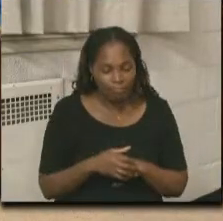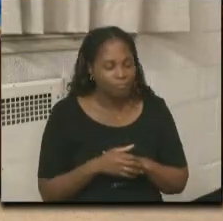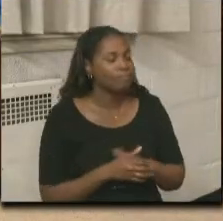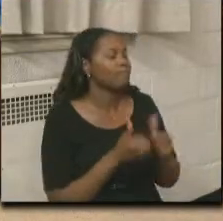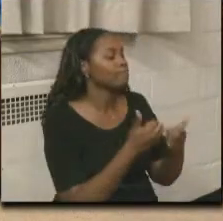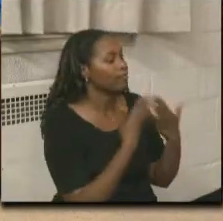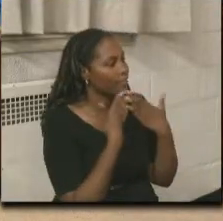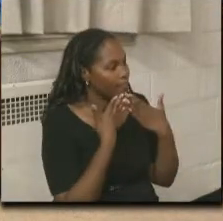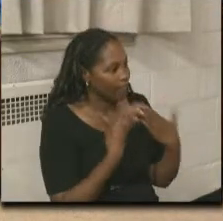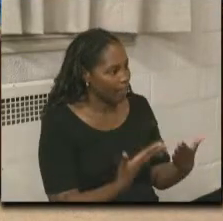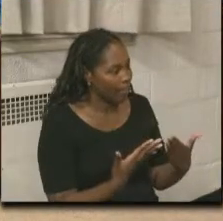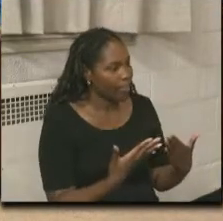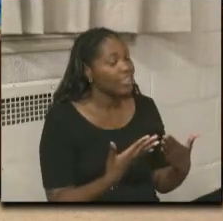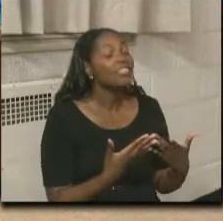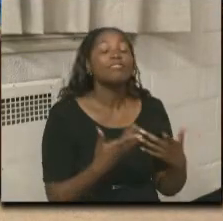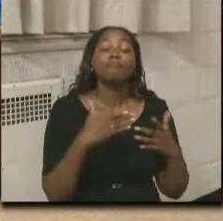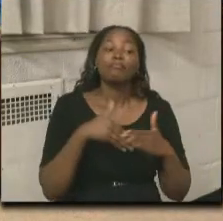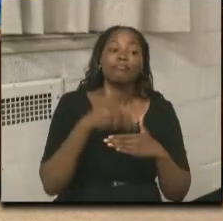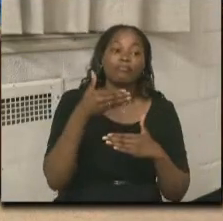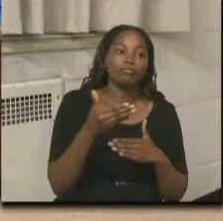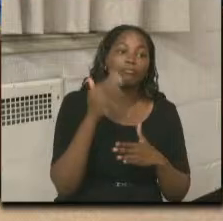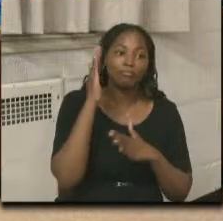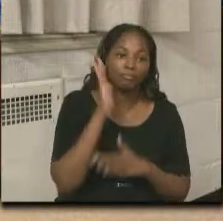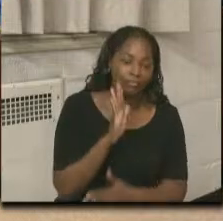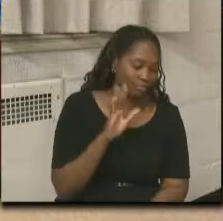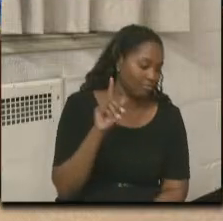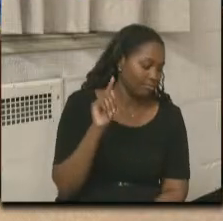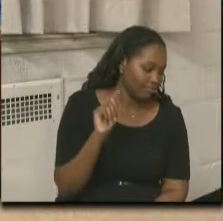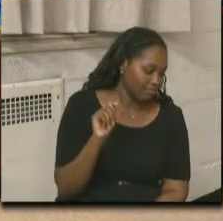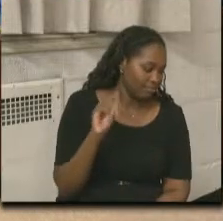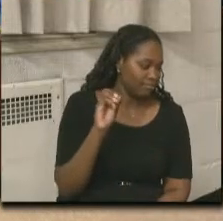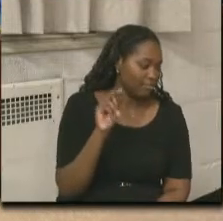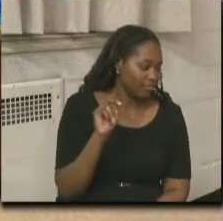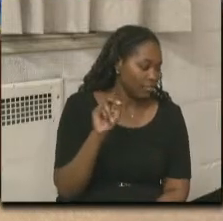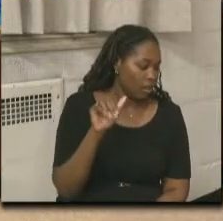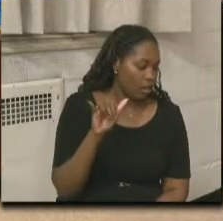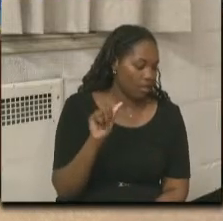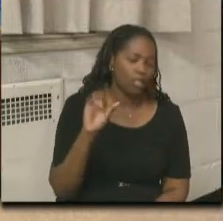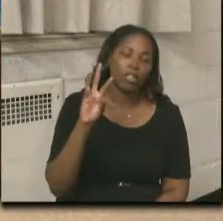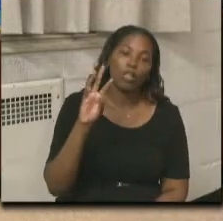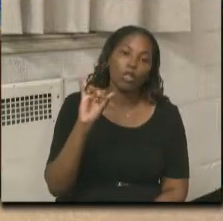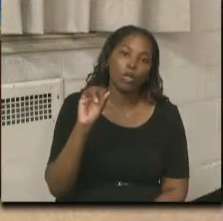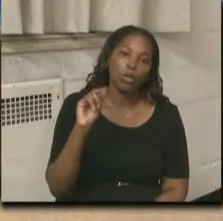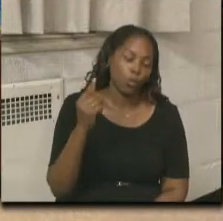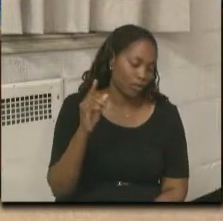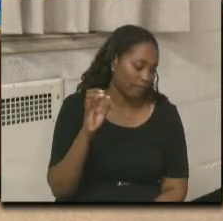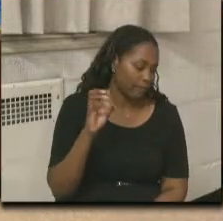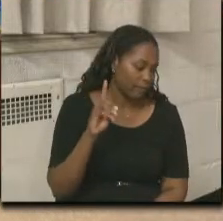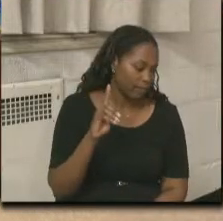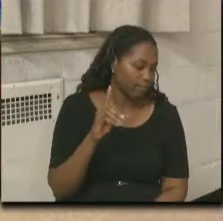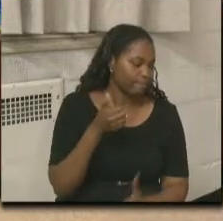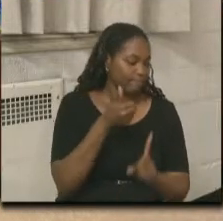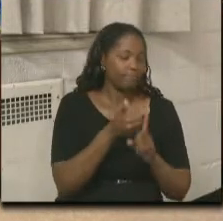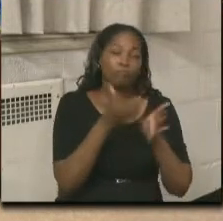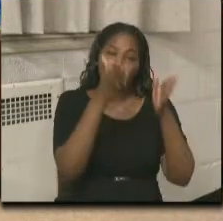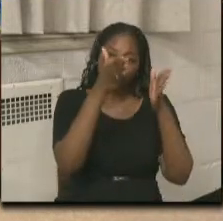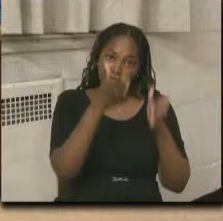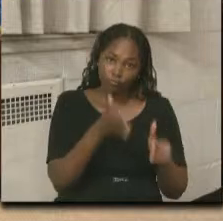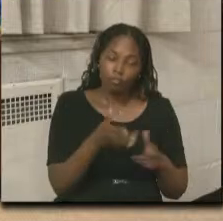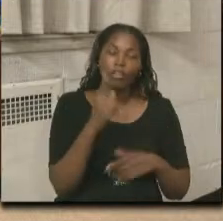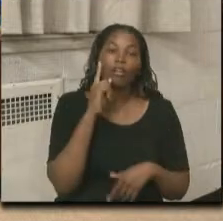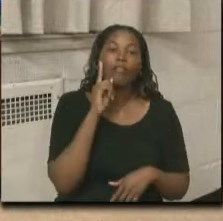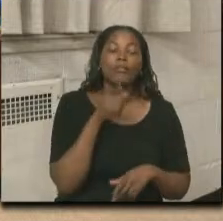Thank you. The next speaker is Tanya Wingfield, individual, Citizens for Accountability and Governance, speaking